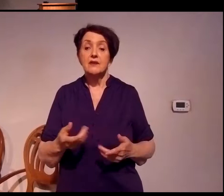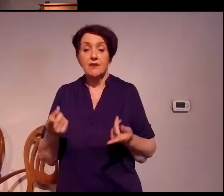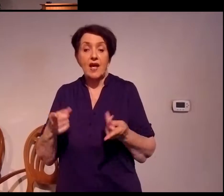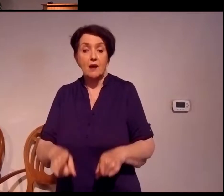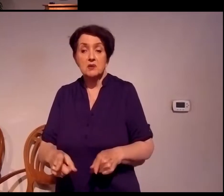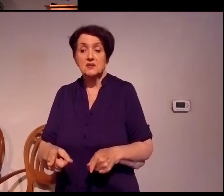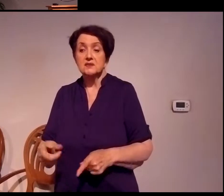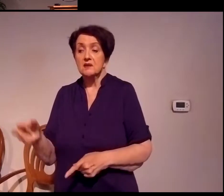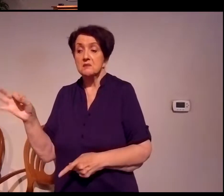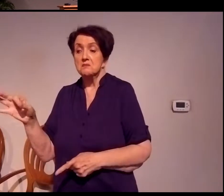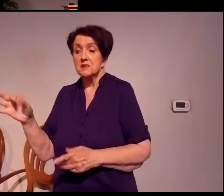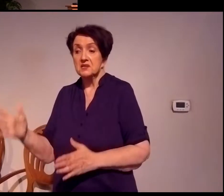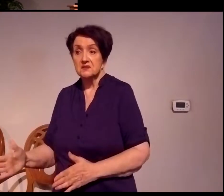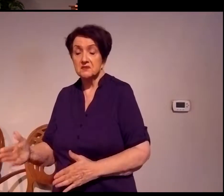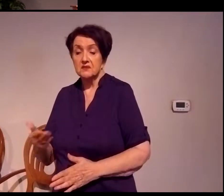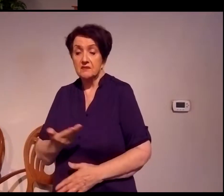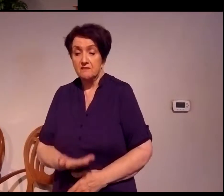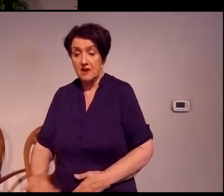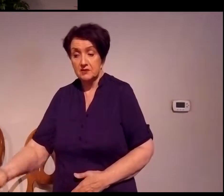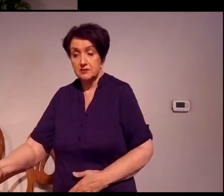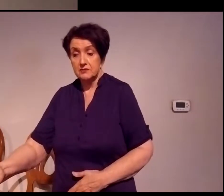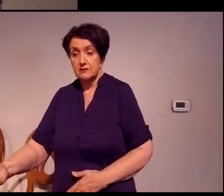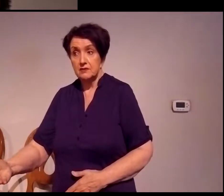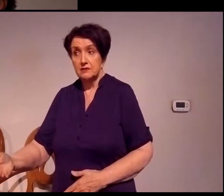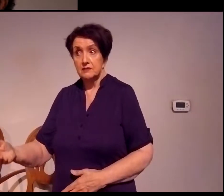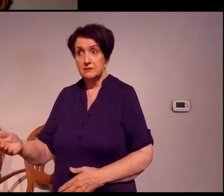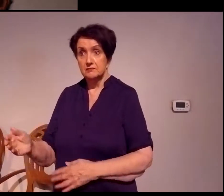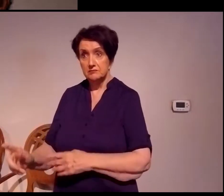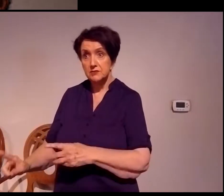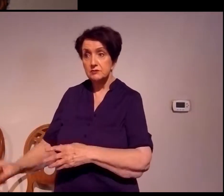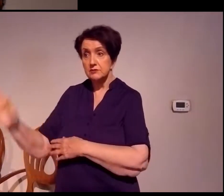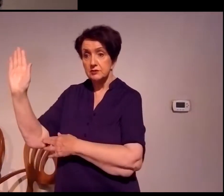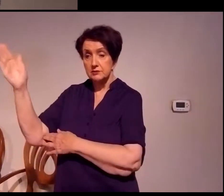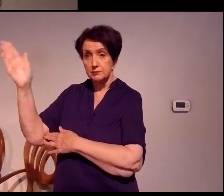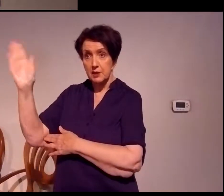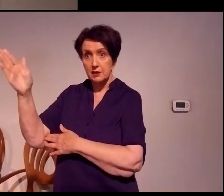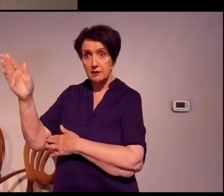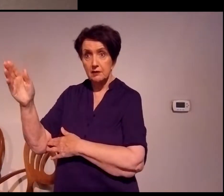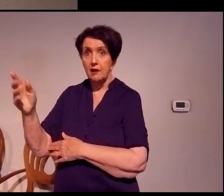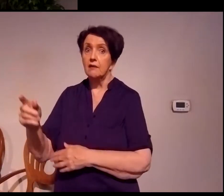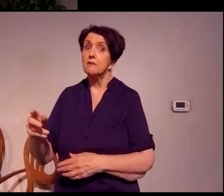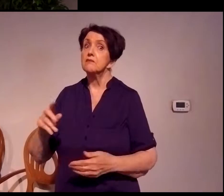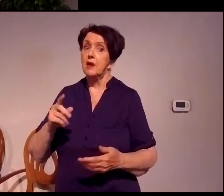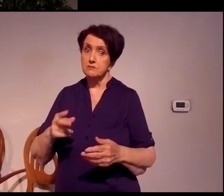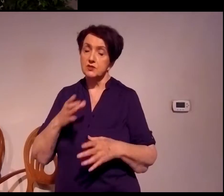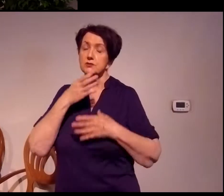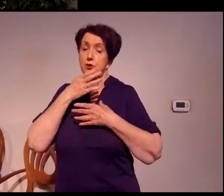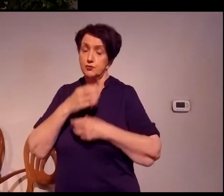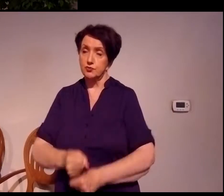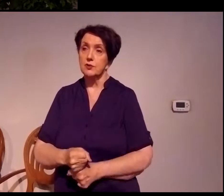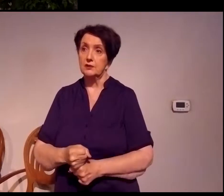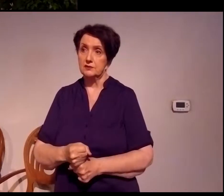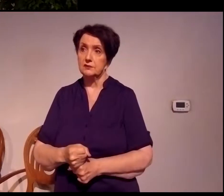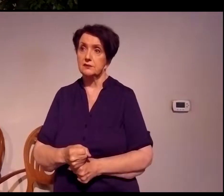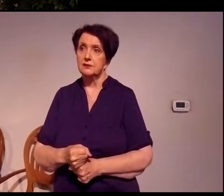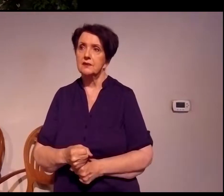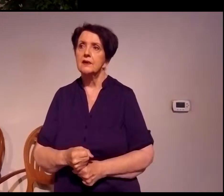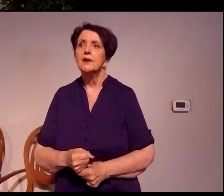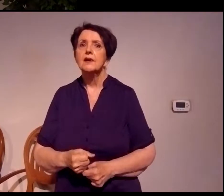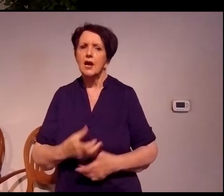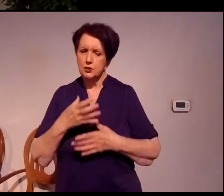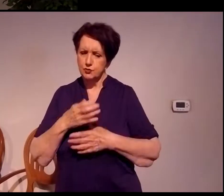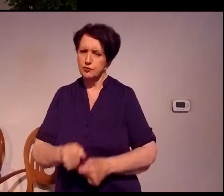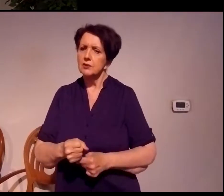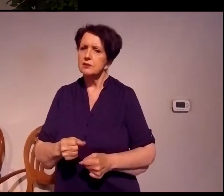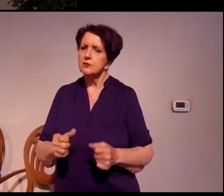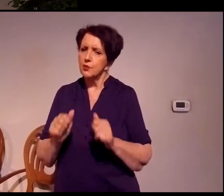invites you to be on their platform, it's a statement of trust. I trust you with my family, and